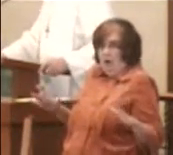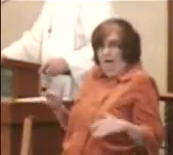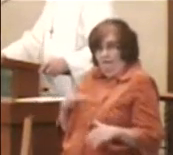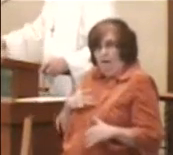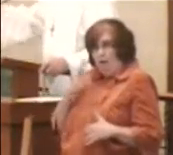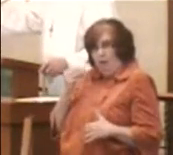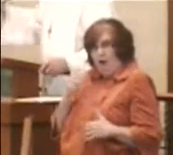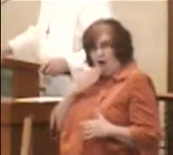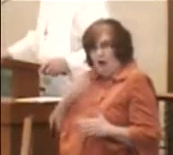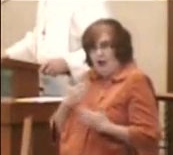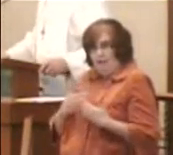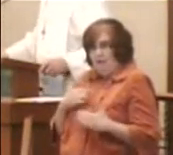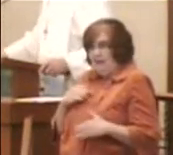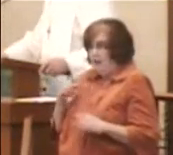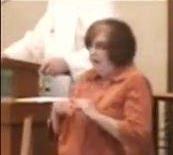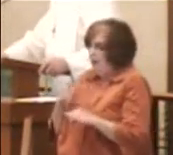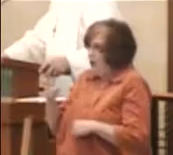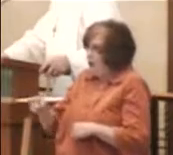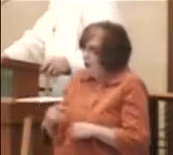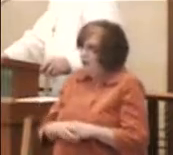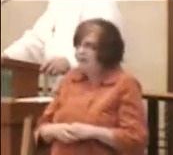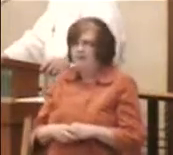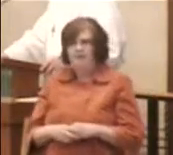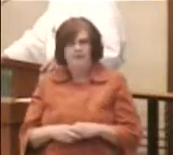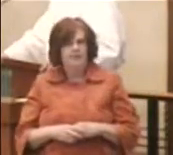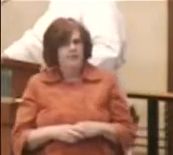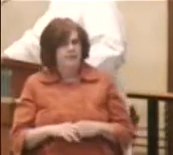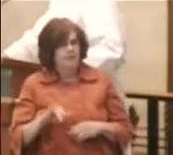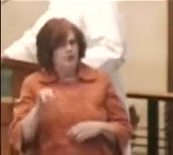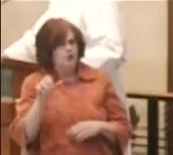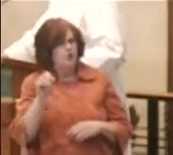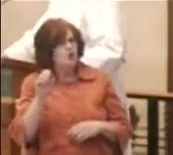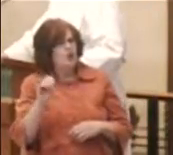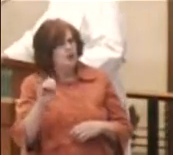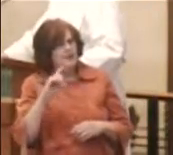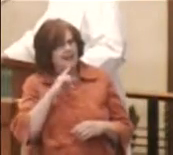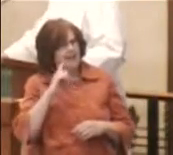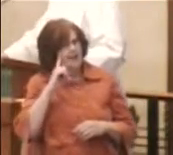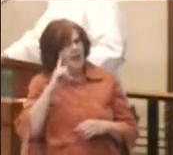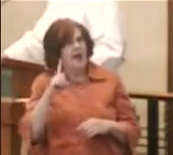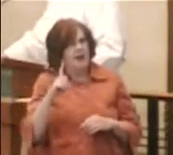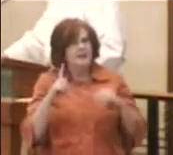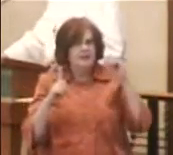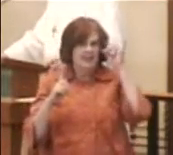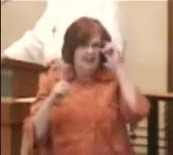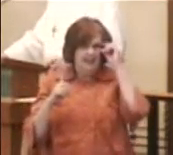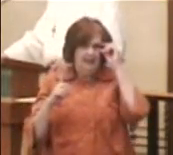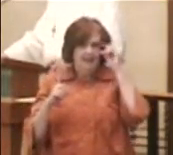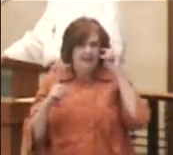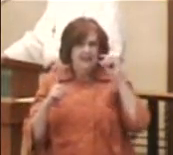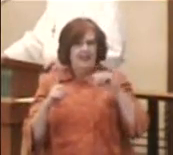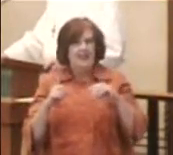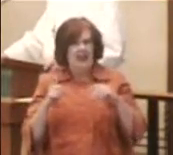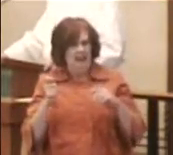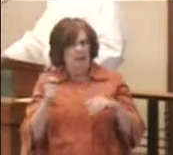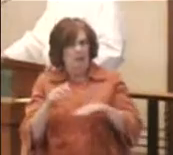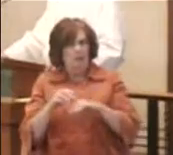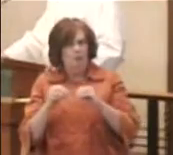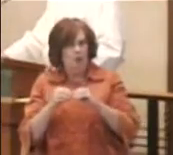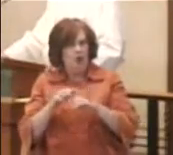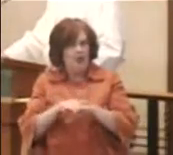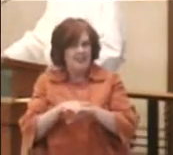pretty good. What about you, Joe?" Joe said that he thought that he'd been moving a little slower in the